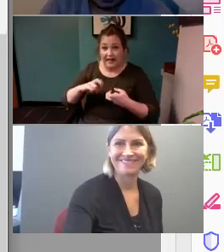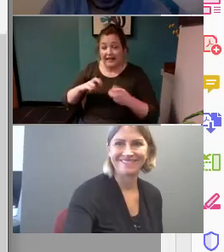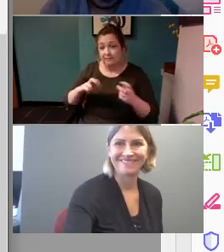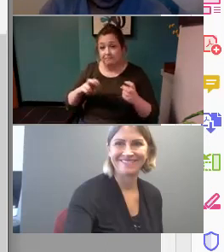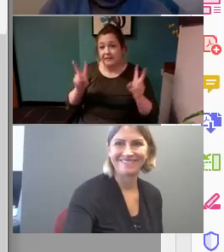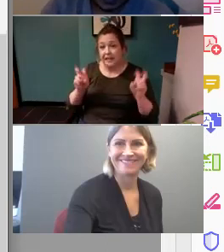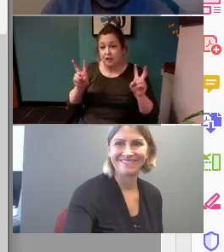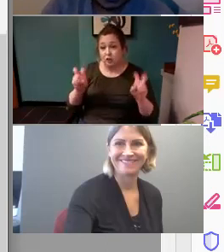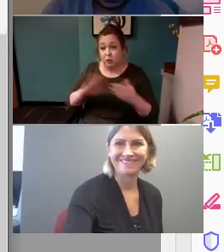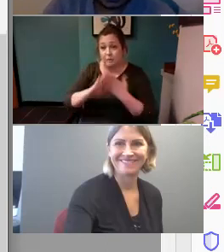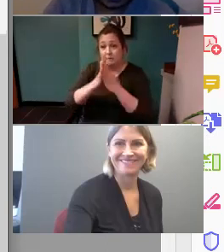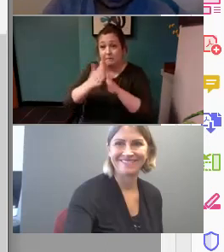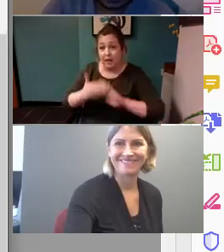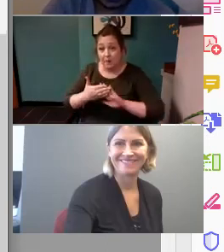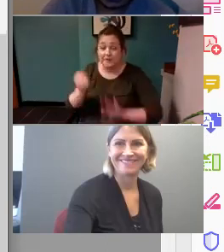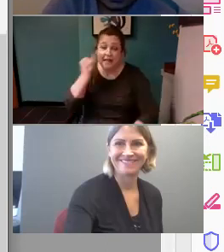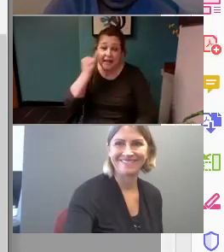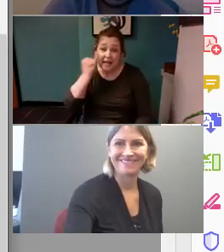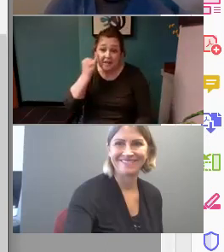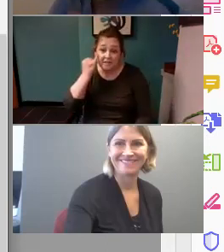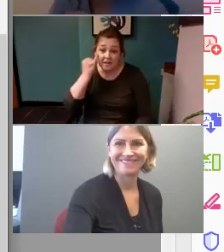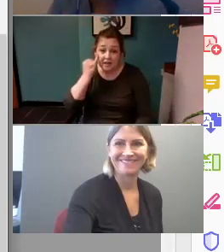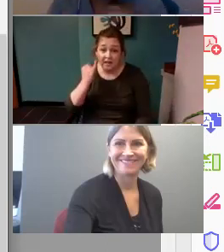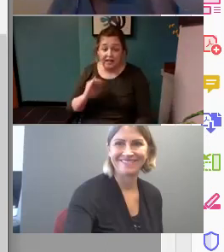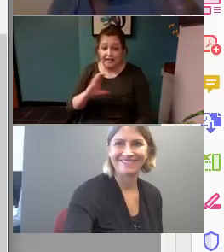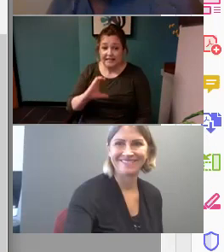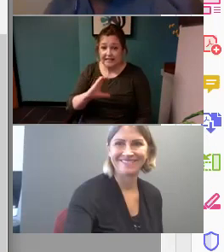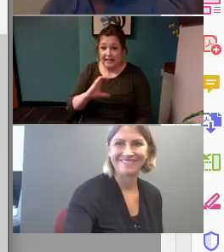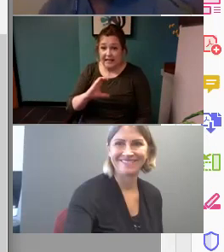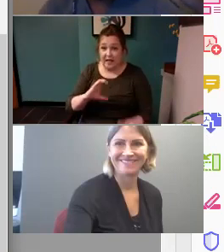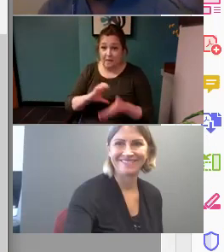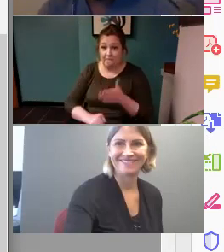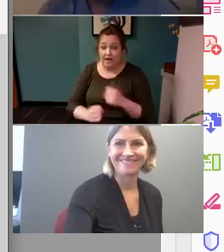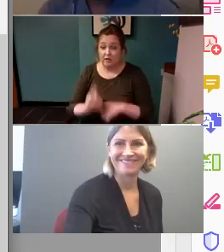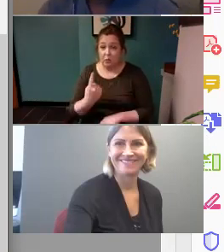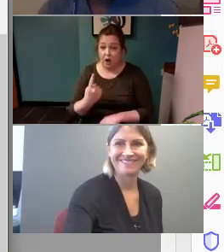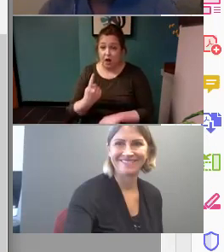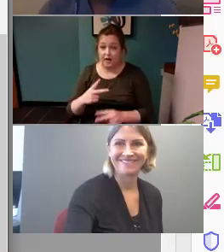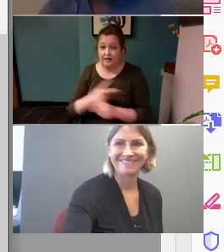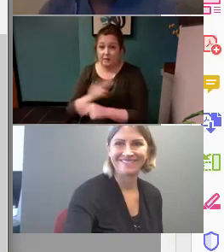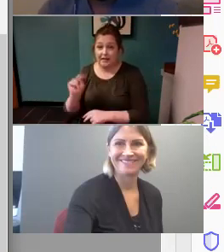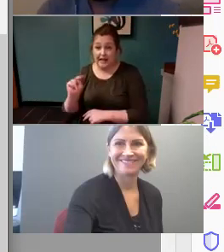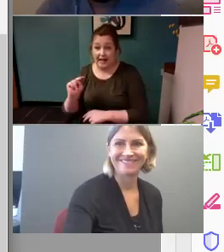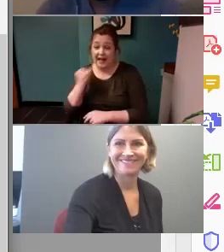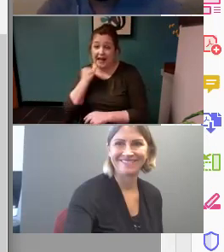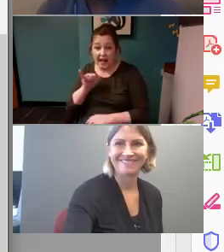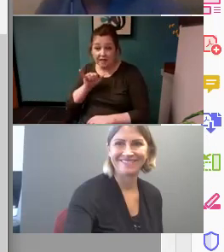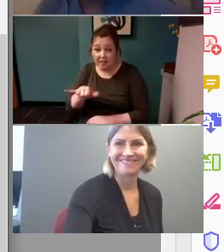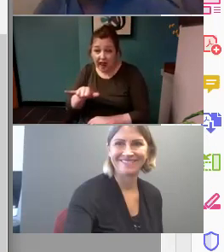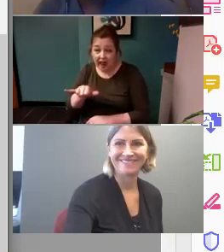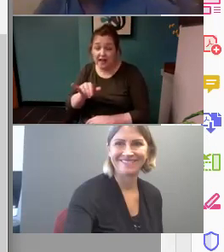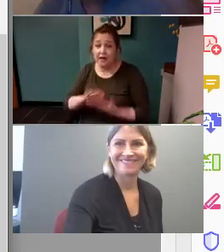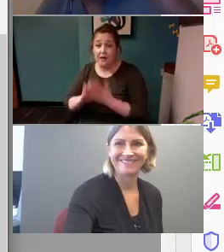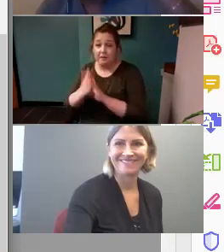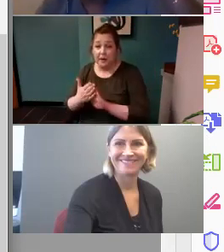c minus 1 times n is negative? So if it is negative, that means that c minus 1